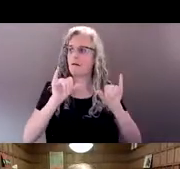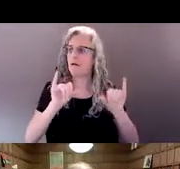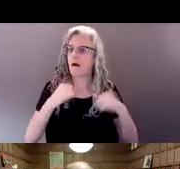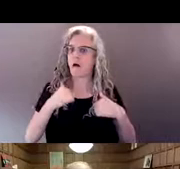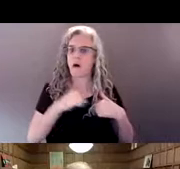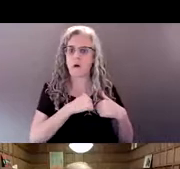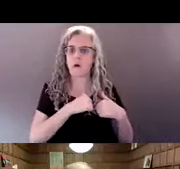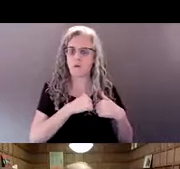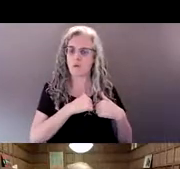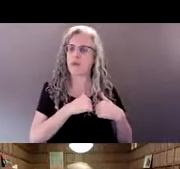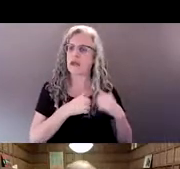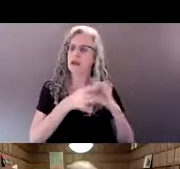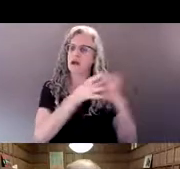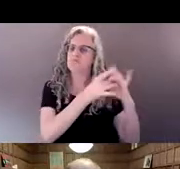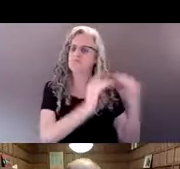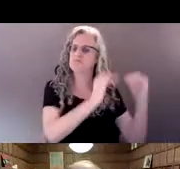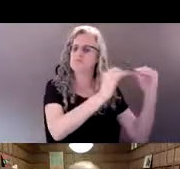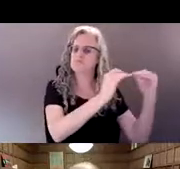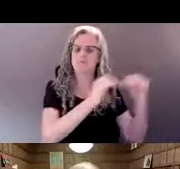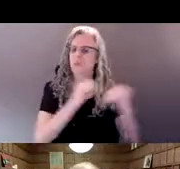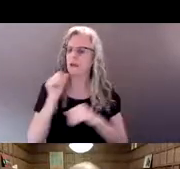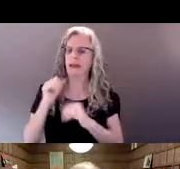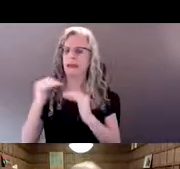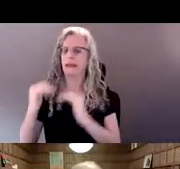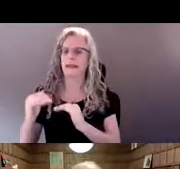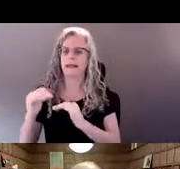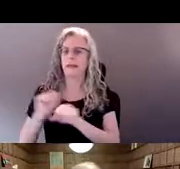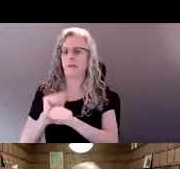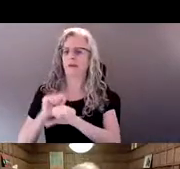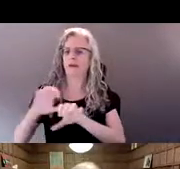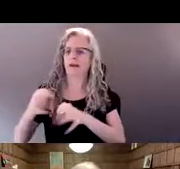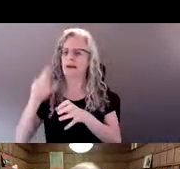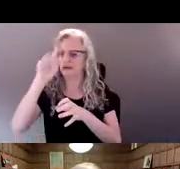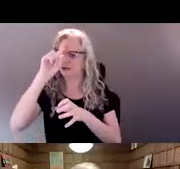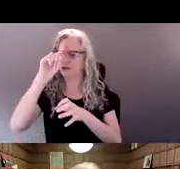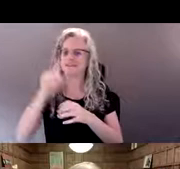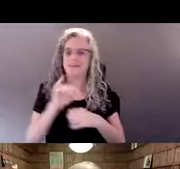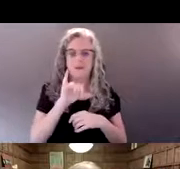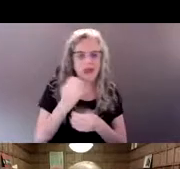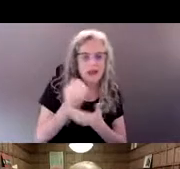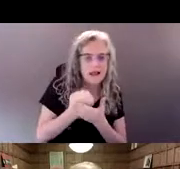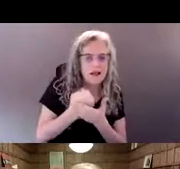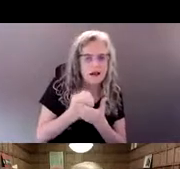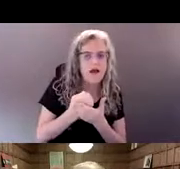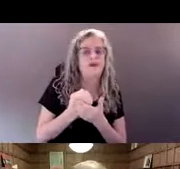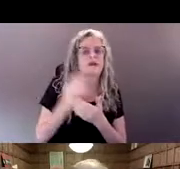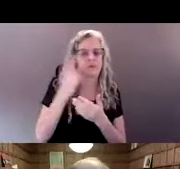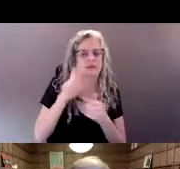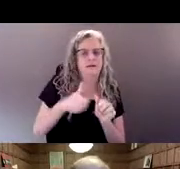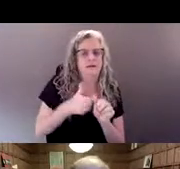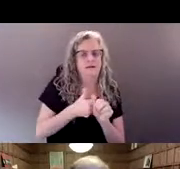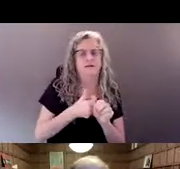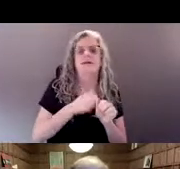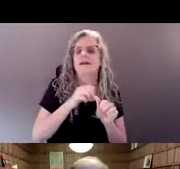with the working German. This economic reality, and not any long history of ideas about Jews,